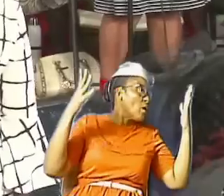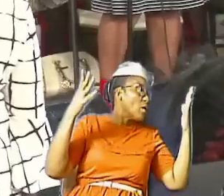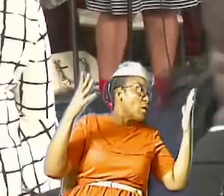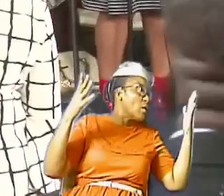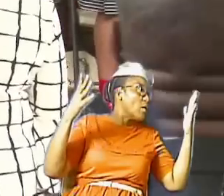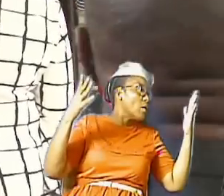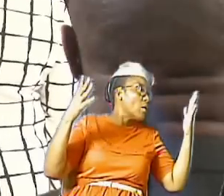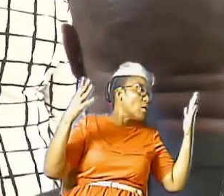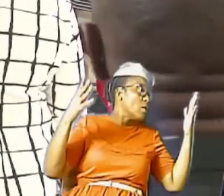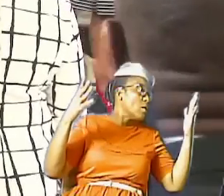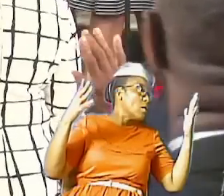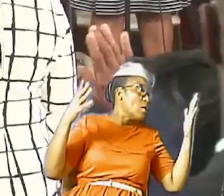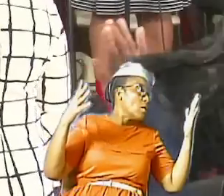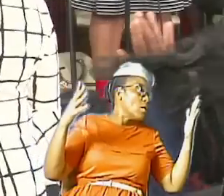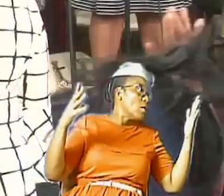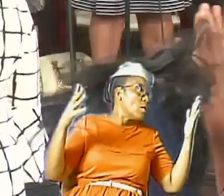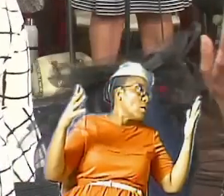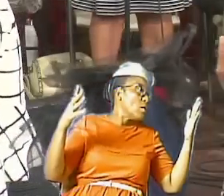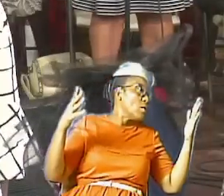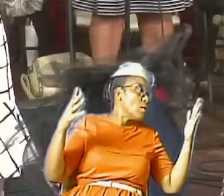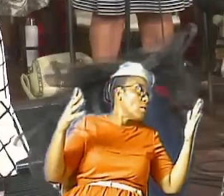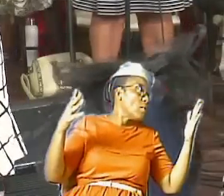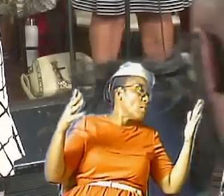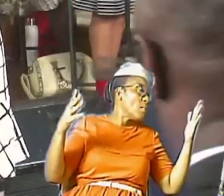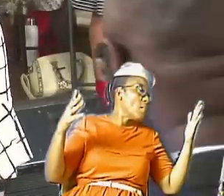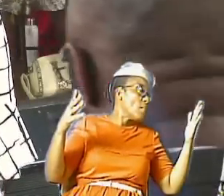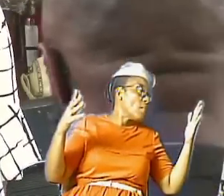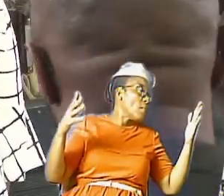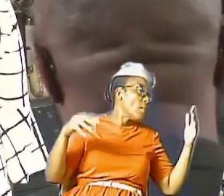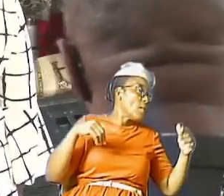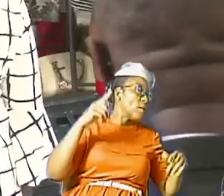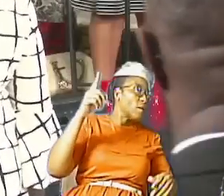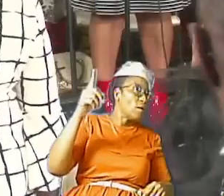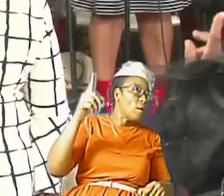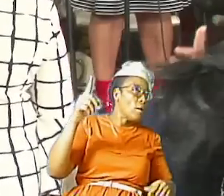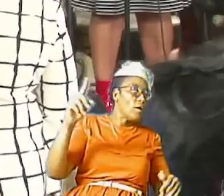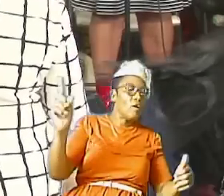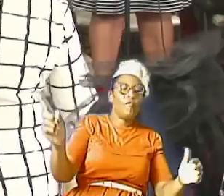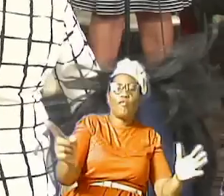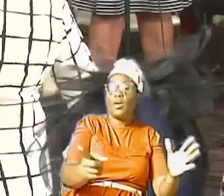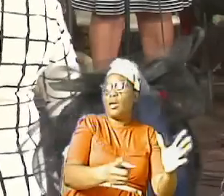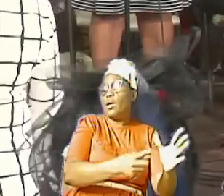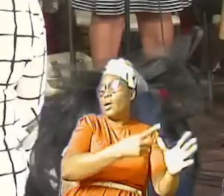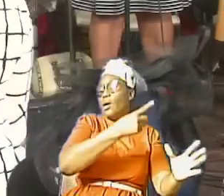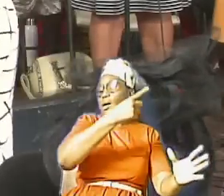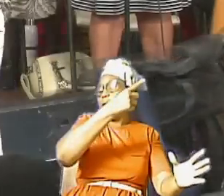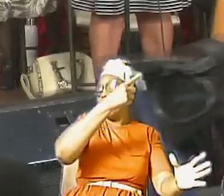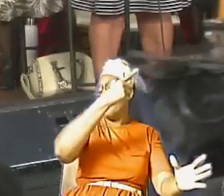Hallelujah. Sound man. Praise thee. Hallelujah.